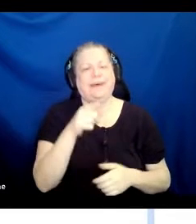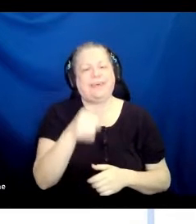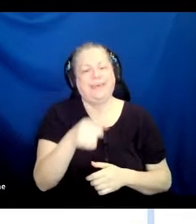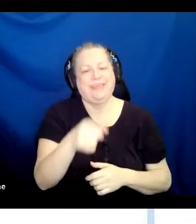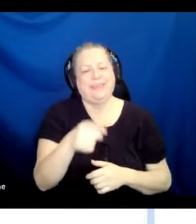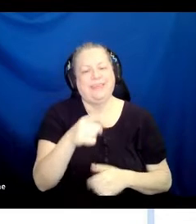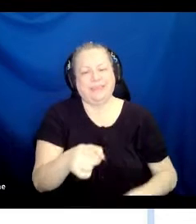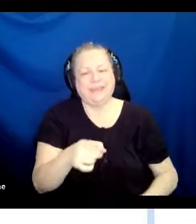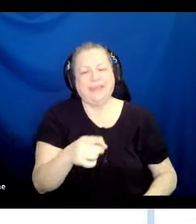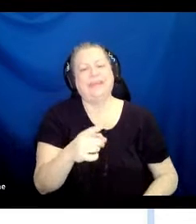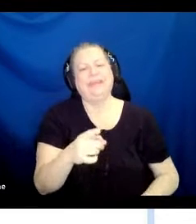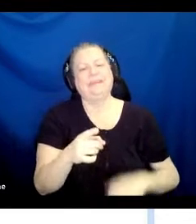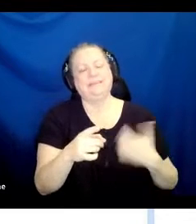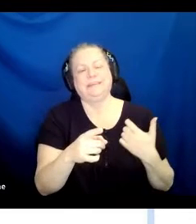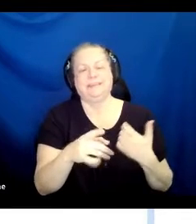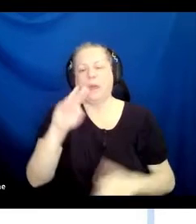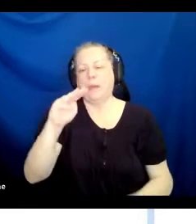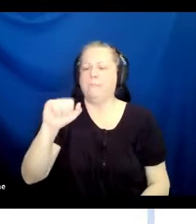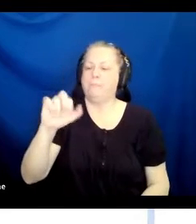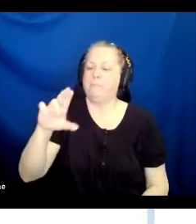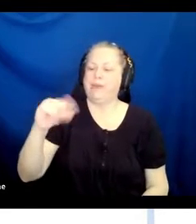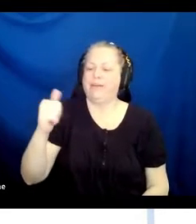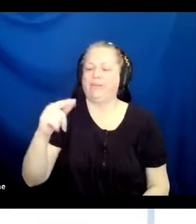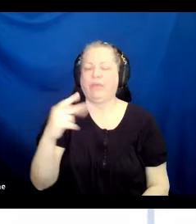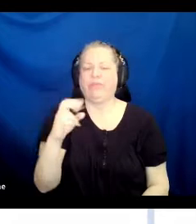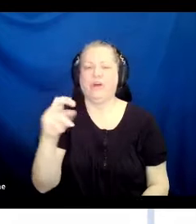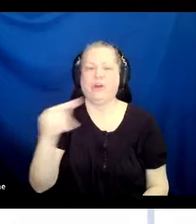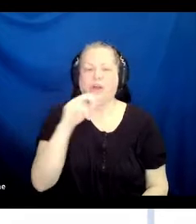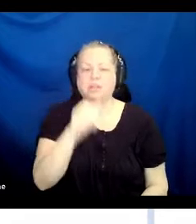Not everyone will be receiving renewal forms.